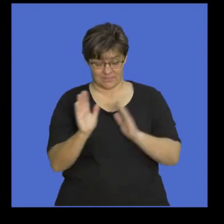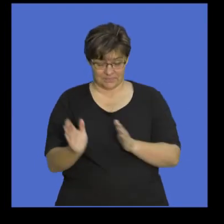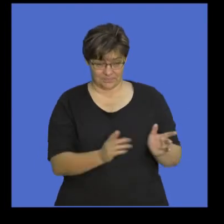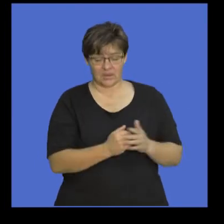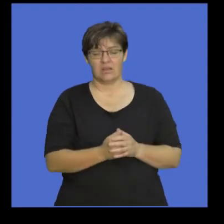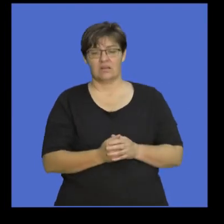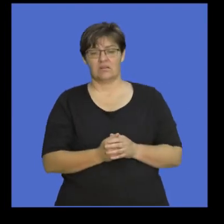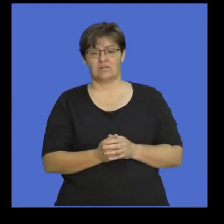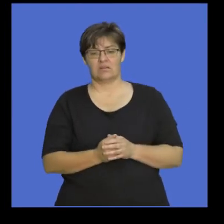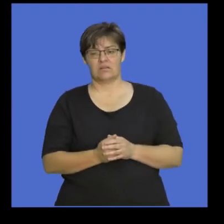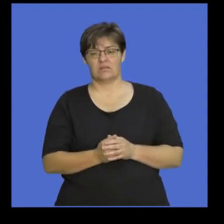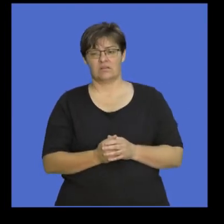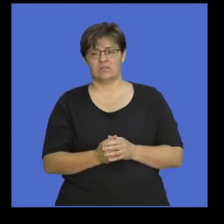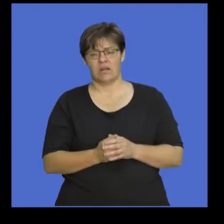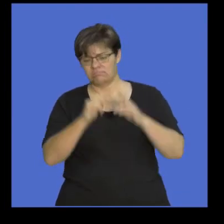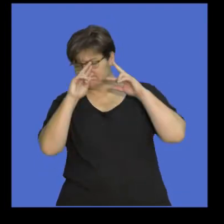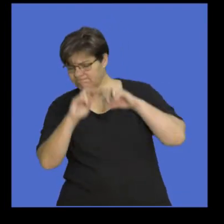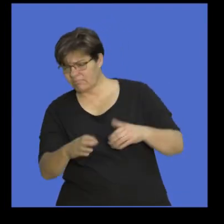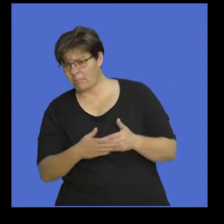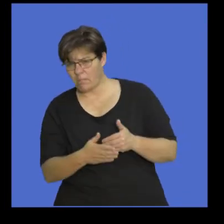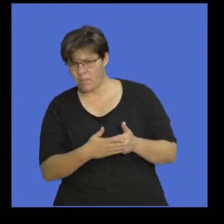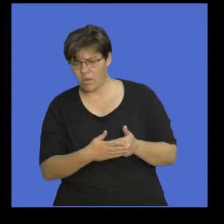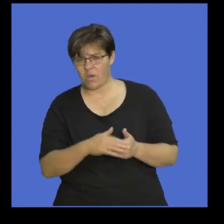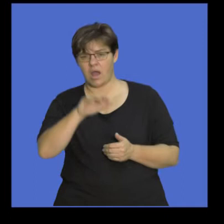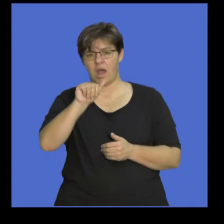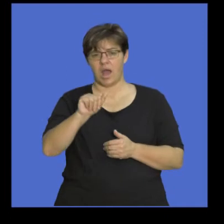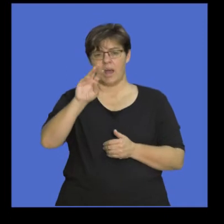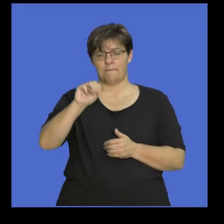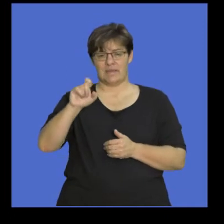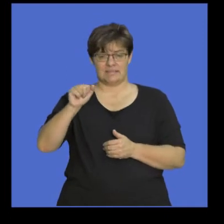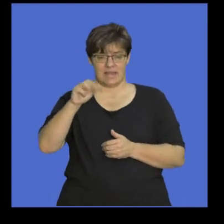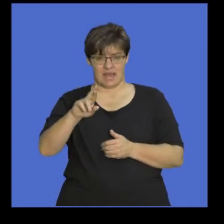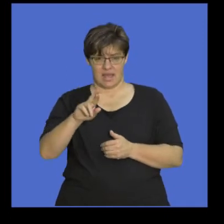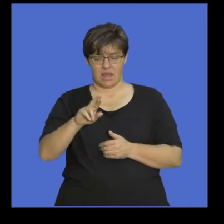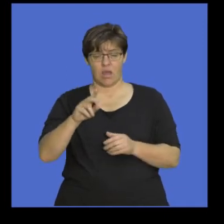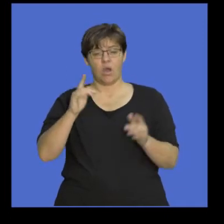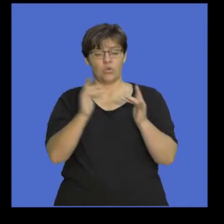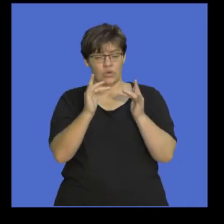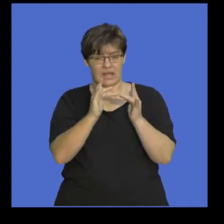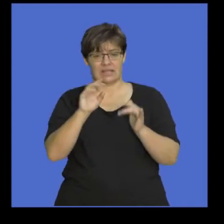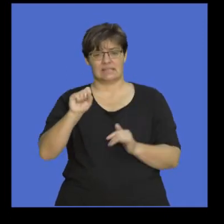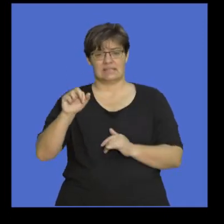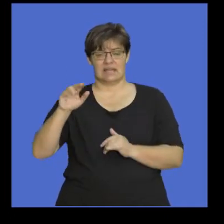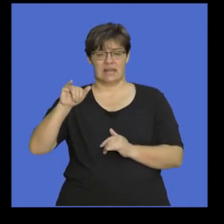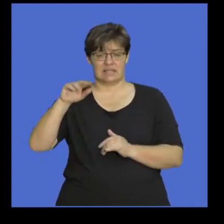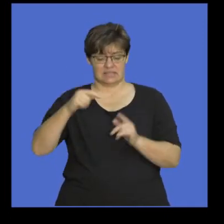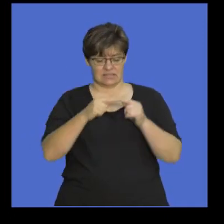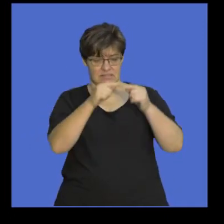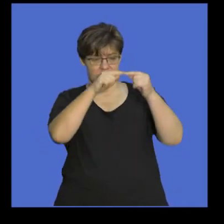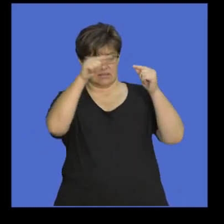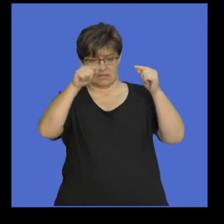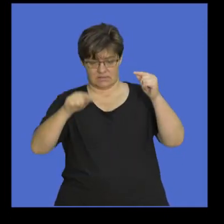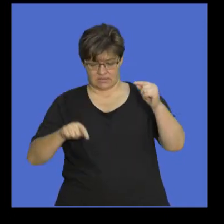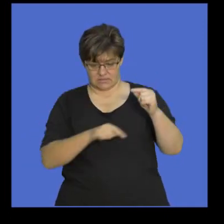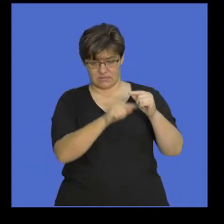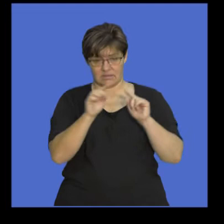with that. And then we are saying that the other assumption that we are working on is that the ammeter, which is always connected in series, and the conducting